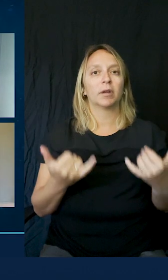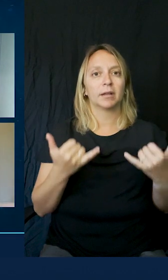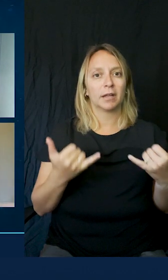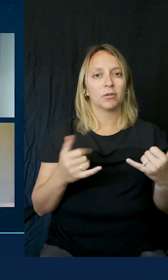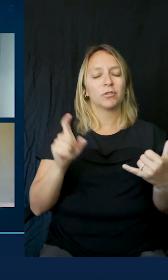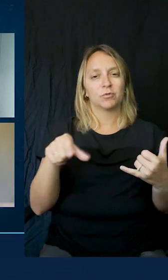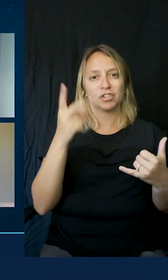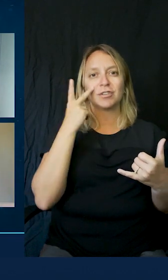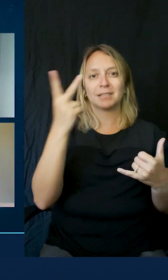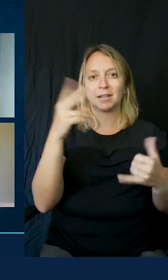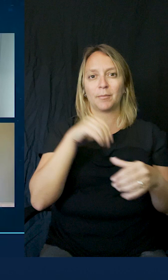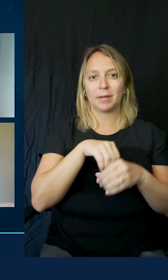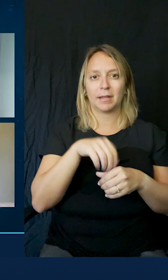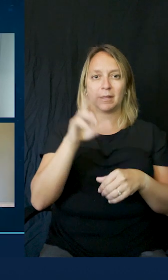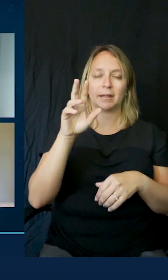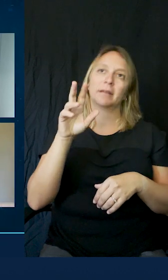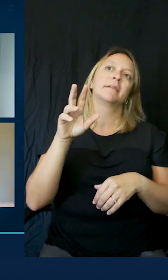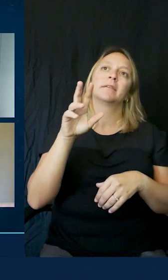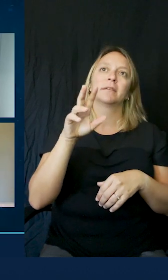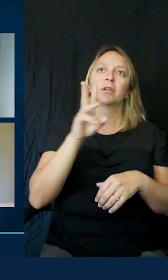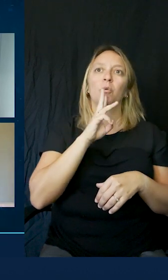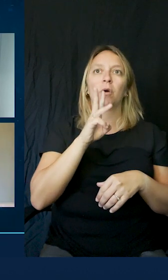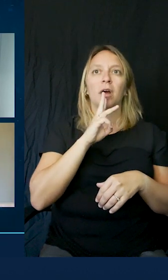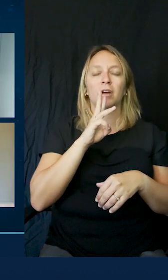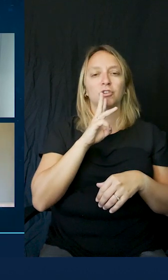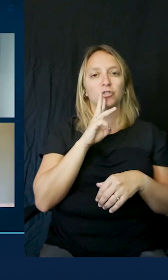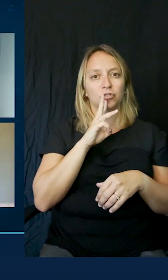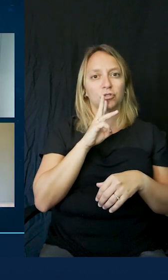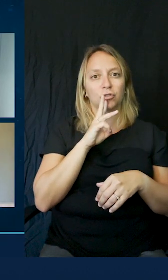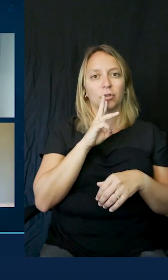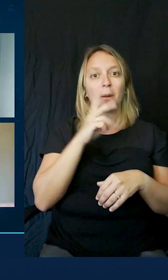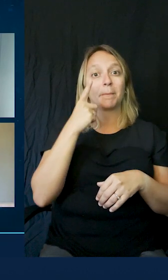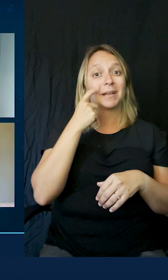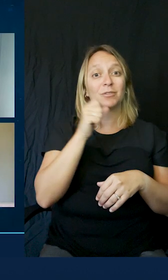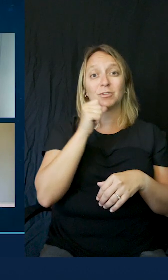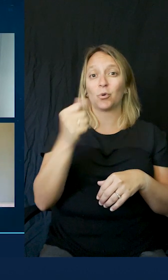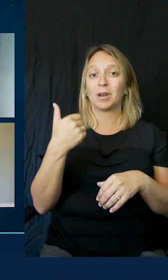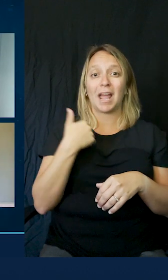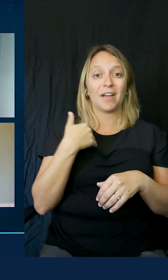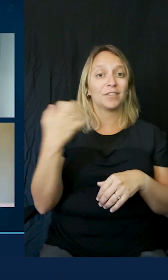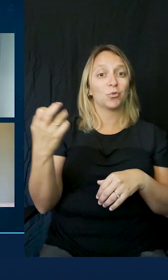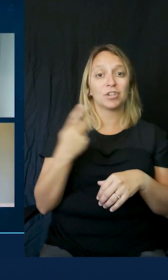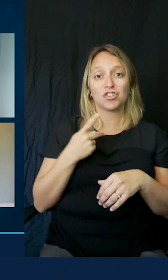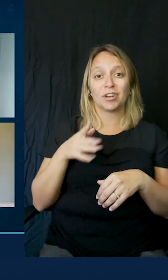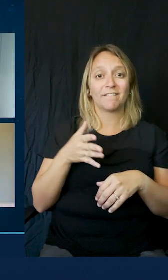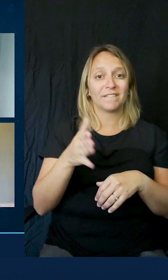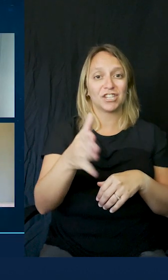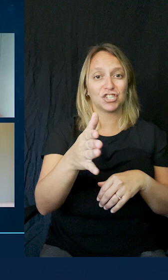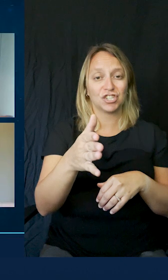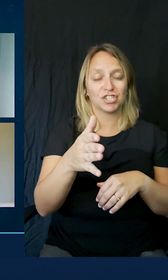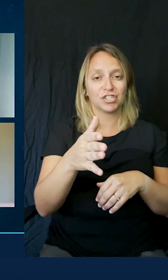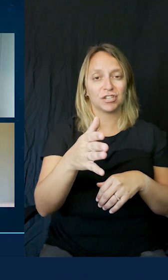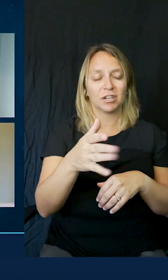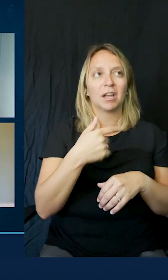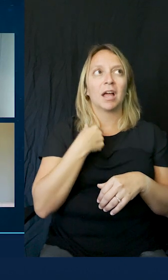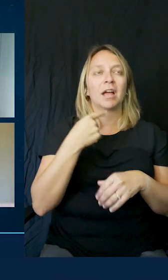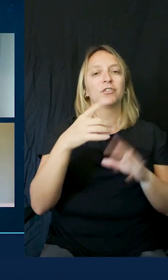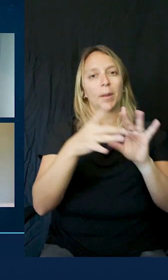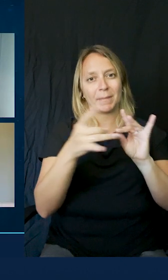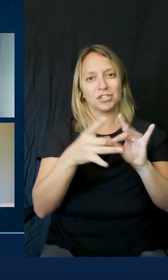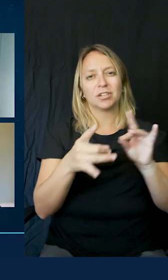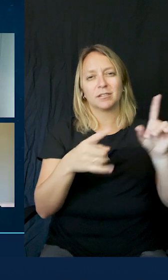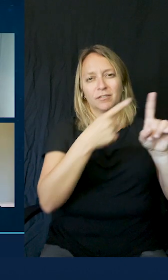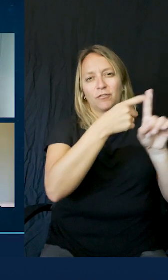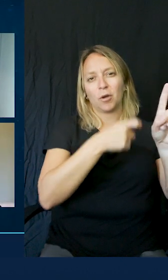should be seeing them in the inland waters, but because we don't have the returning fish. So southern residents, I mentioned their range is from